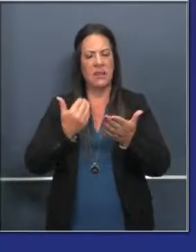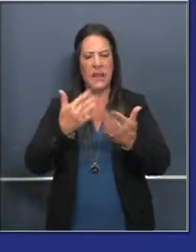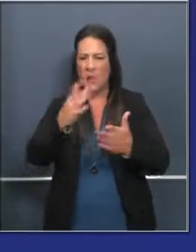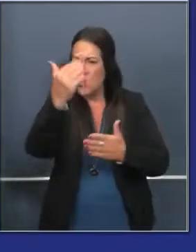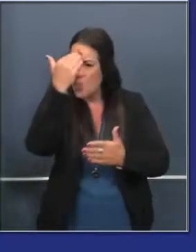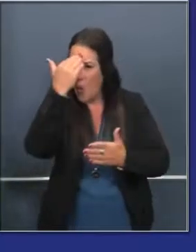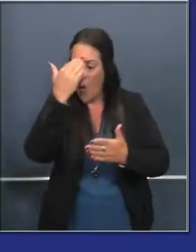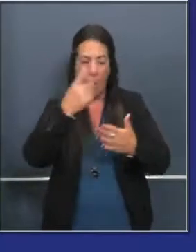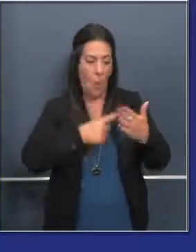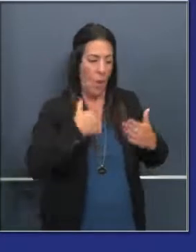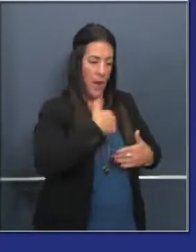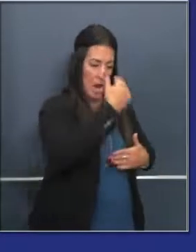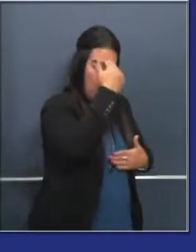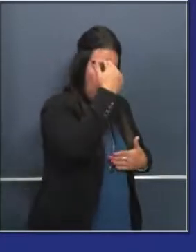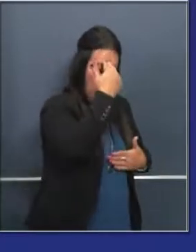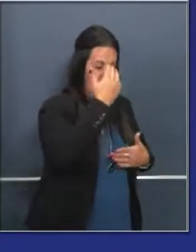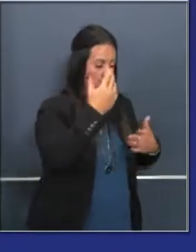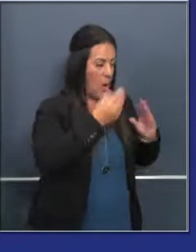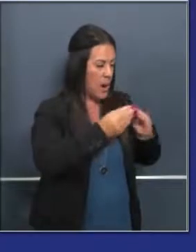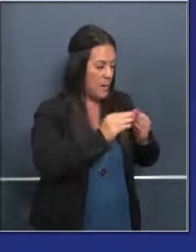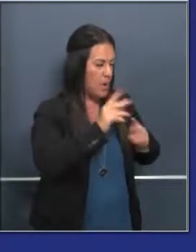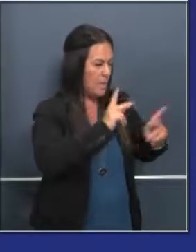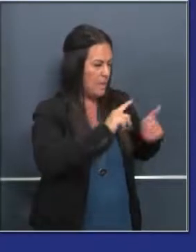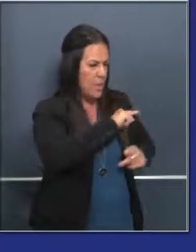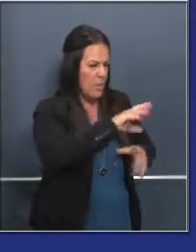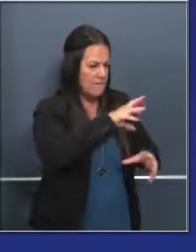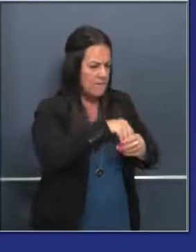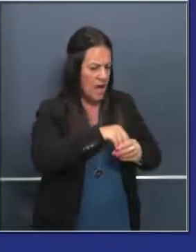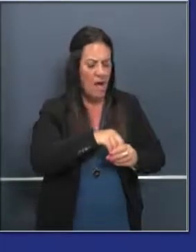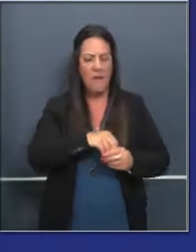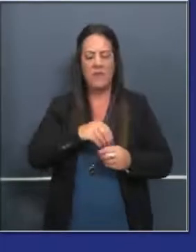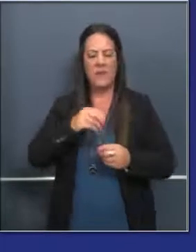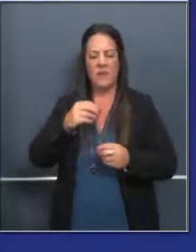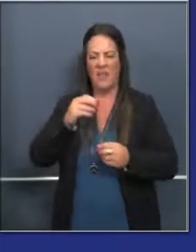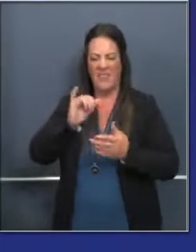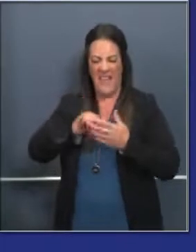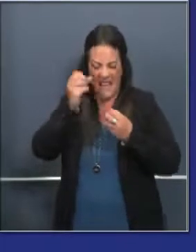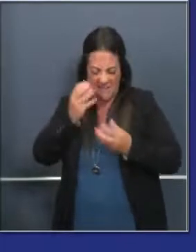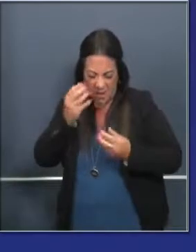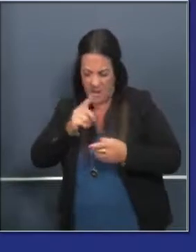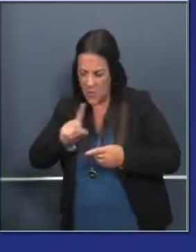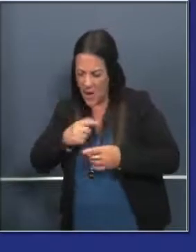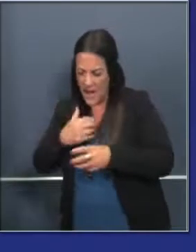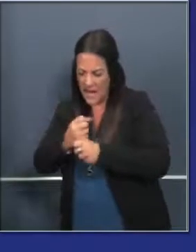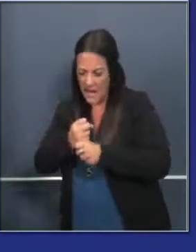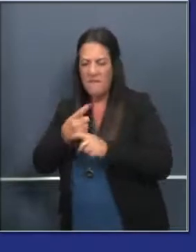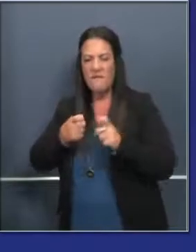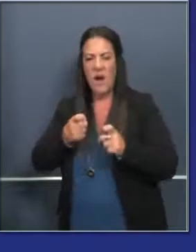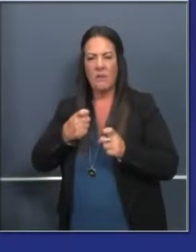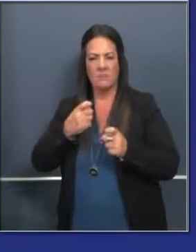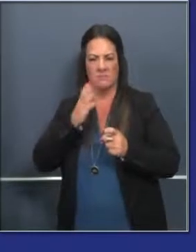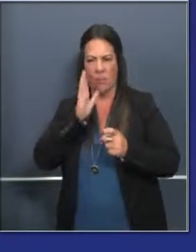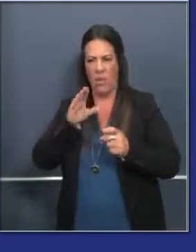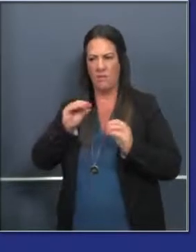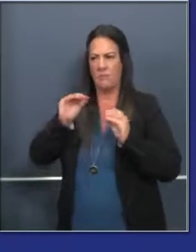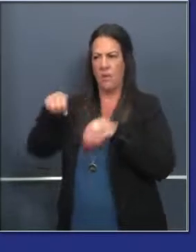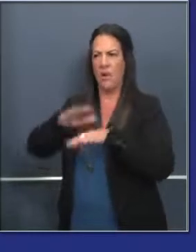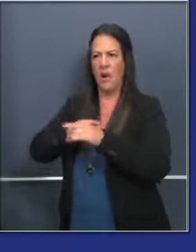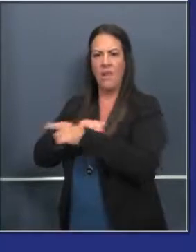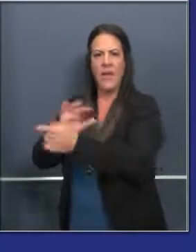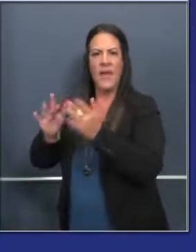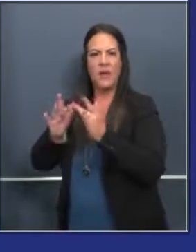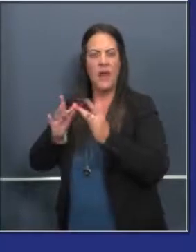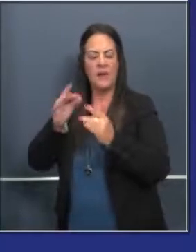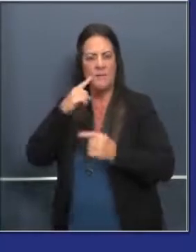we're making available today. This open source resource is available at github.gov. You'll see at